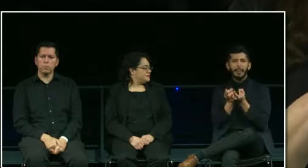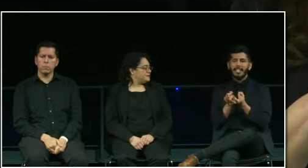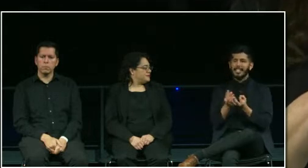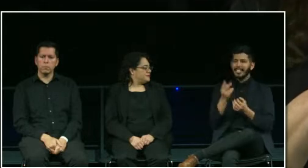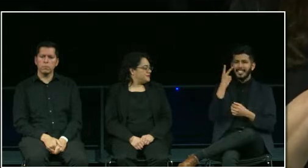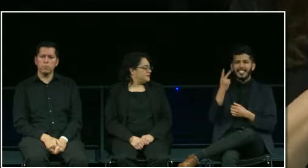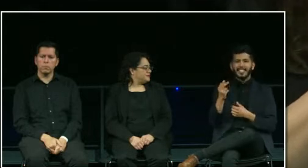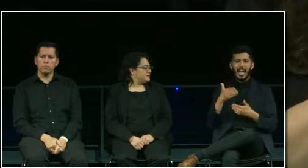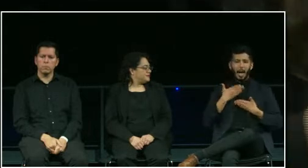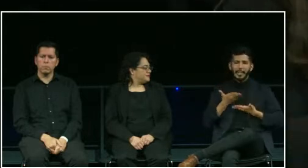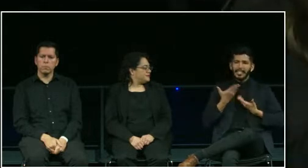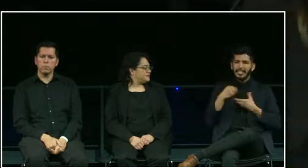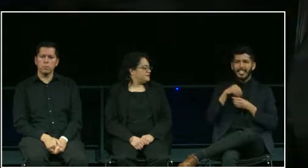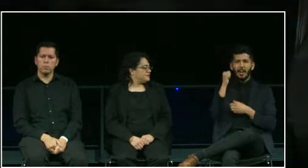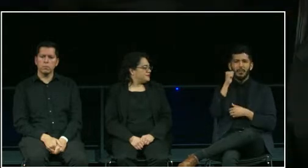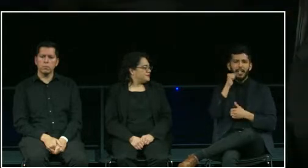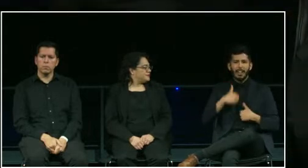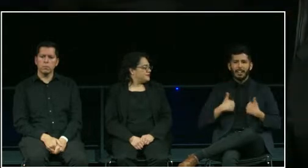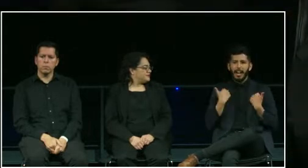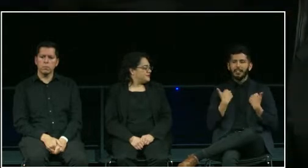to us and helped sustain us. So,